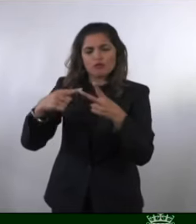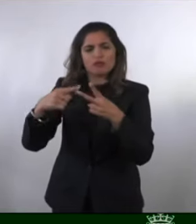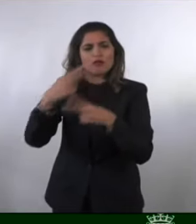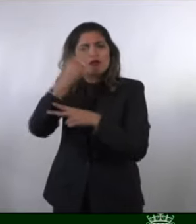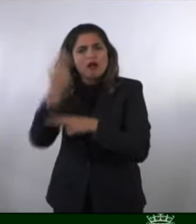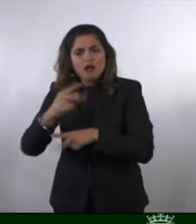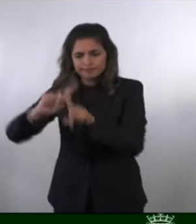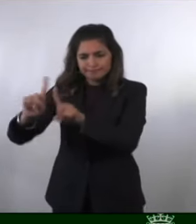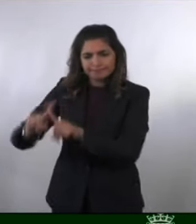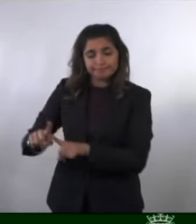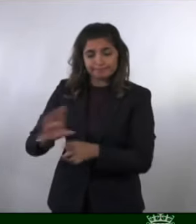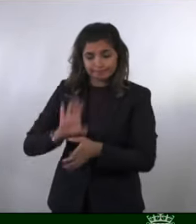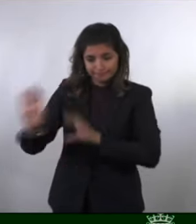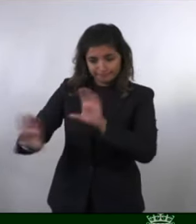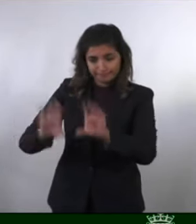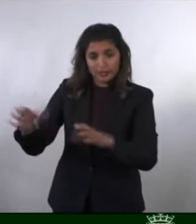the